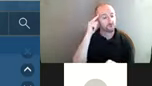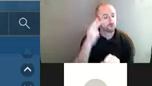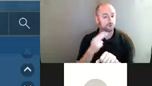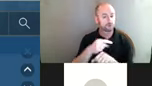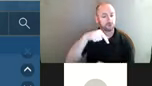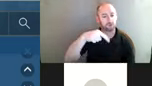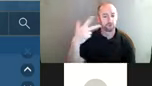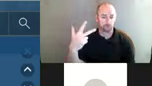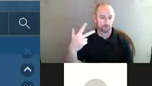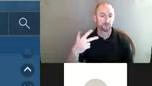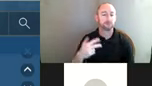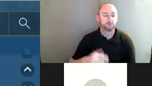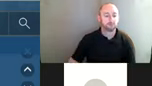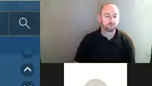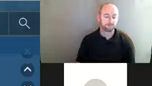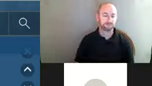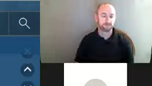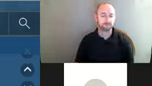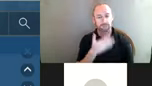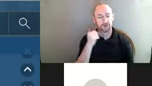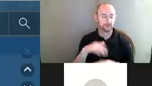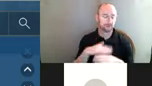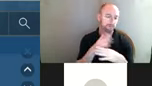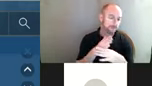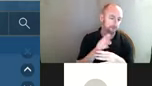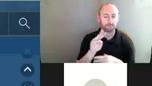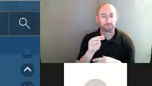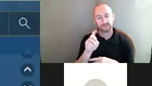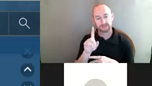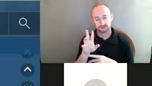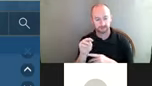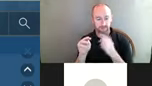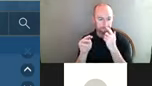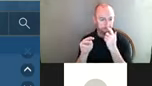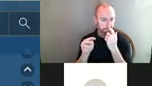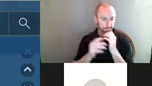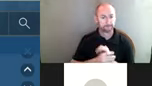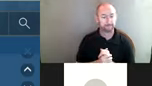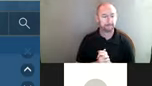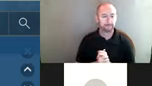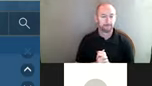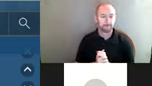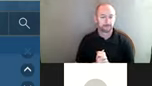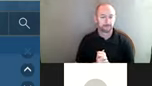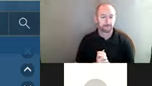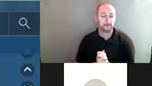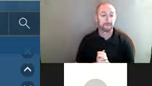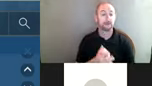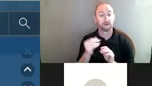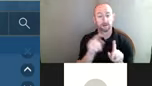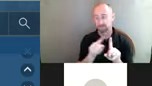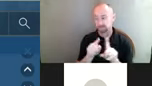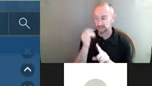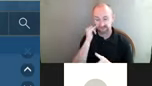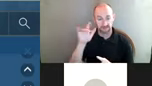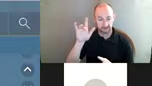say, the mean or the medium, even having to do with the log normal distribution of radon values. And then it also, if you click